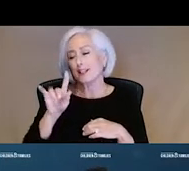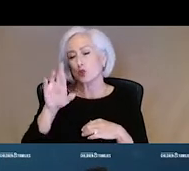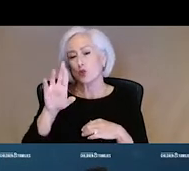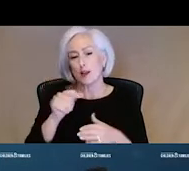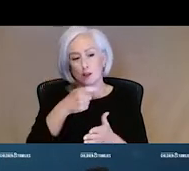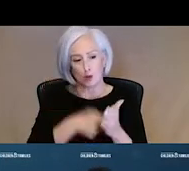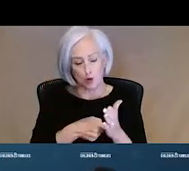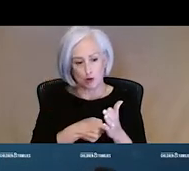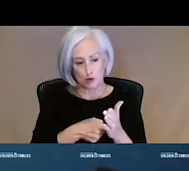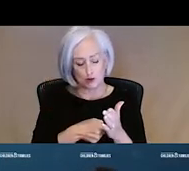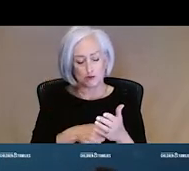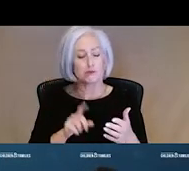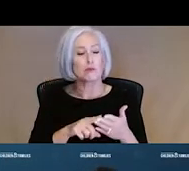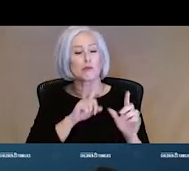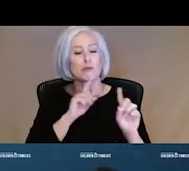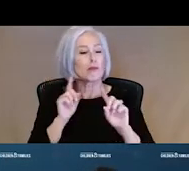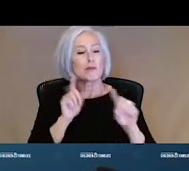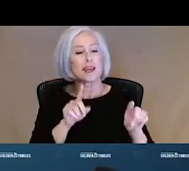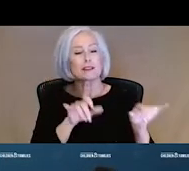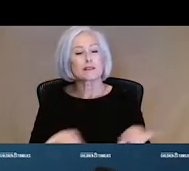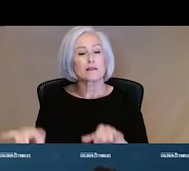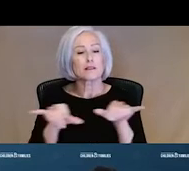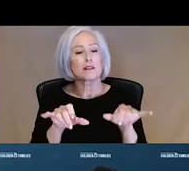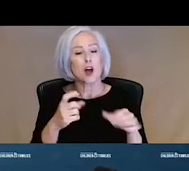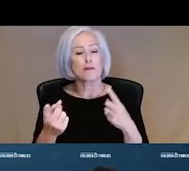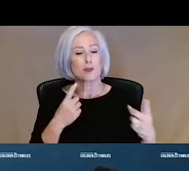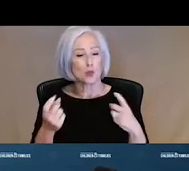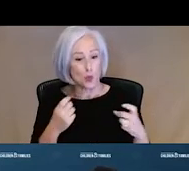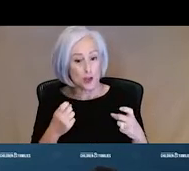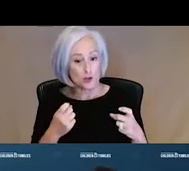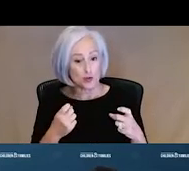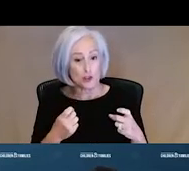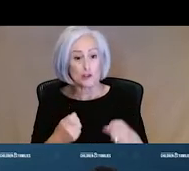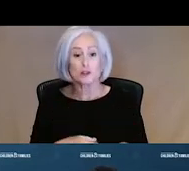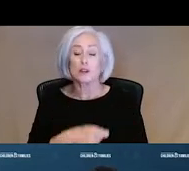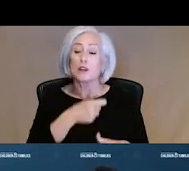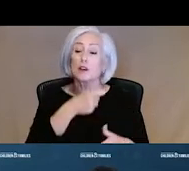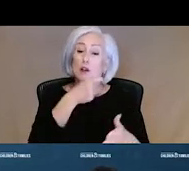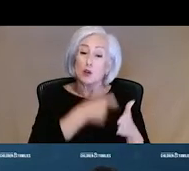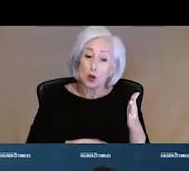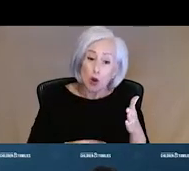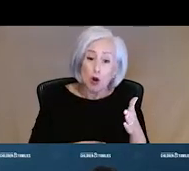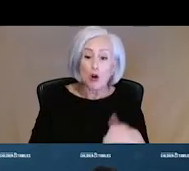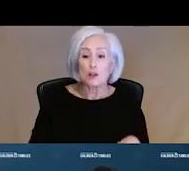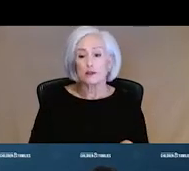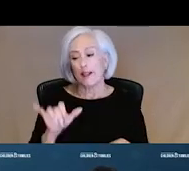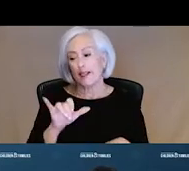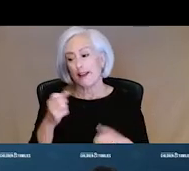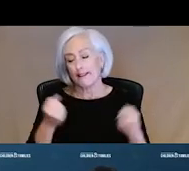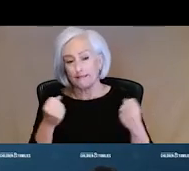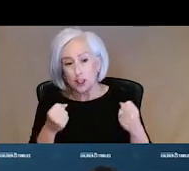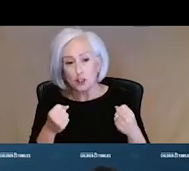allowable costs for FVPSA grants, including construction costs, purchasing vehicles and gift cards, and how and when to request prior